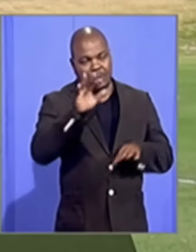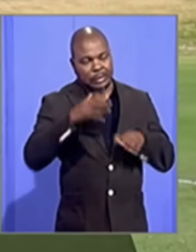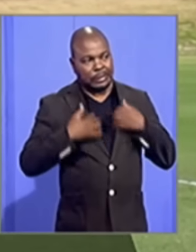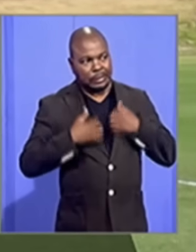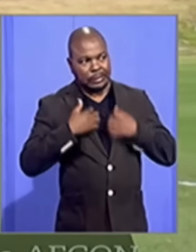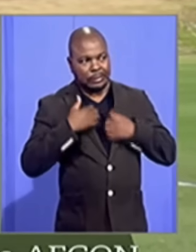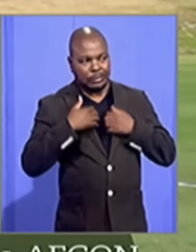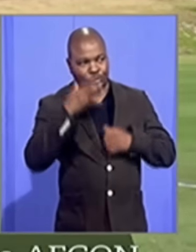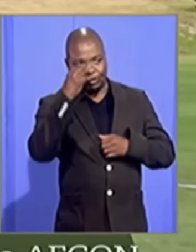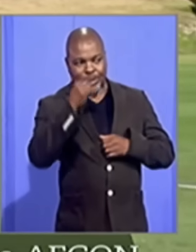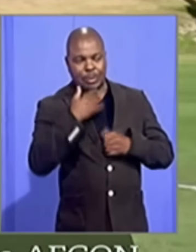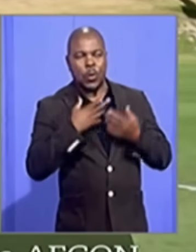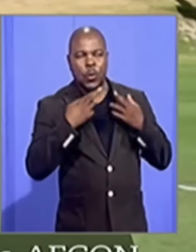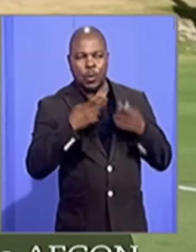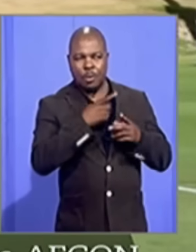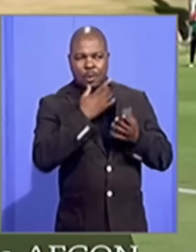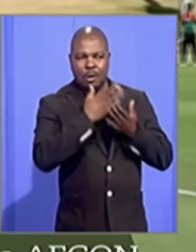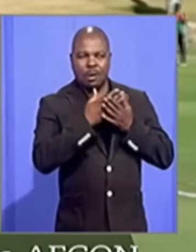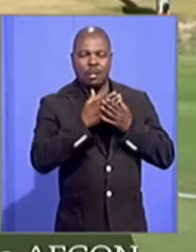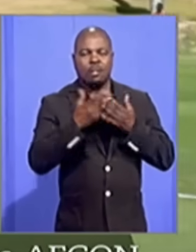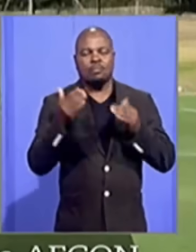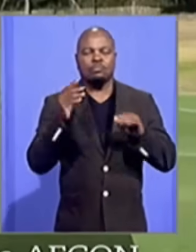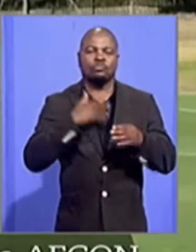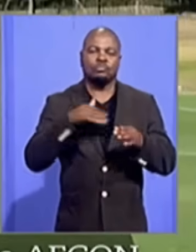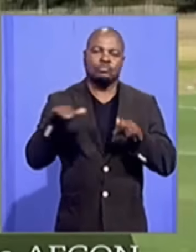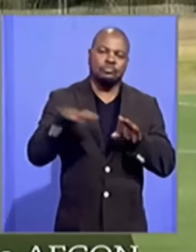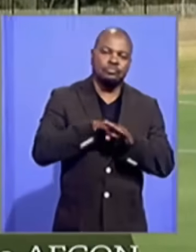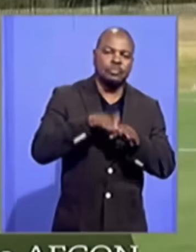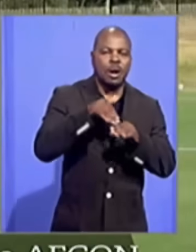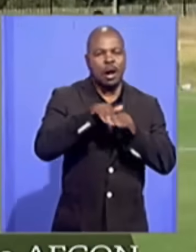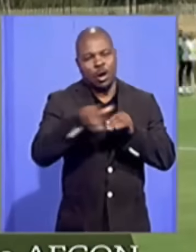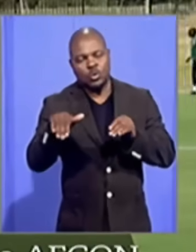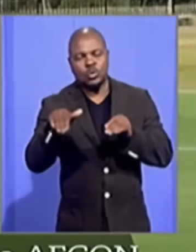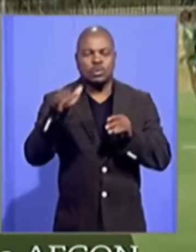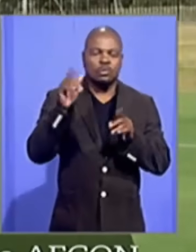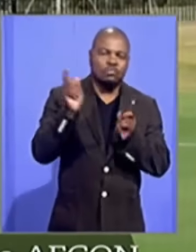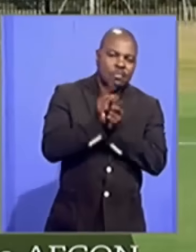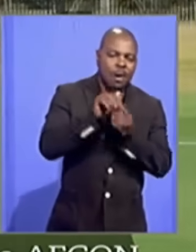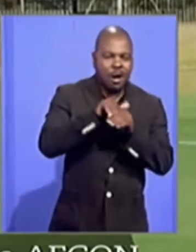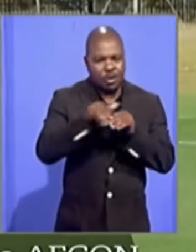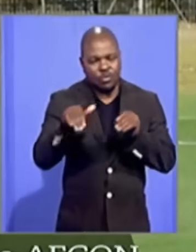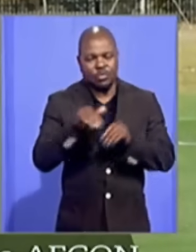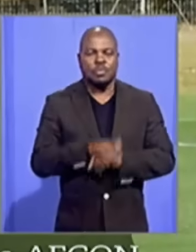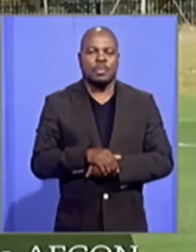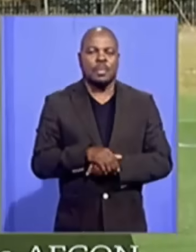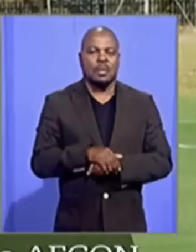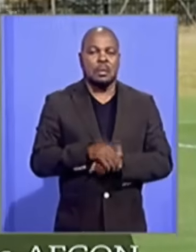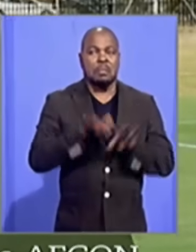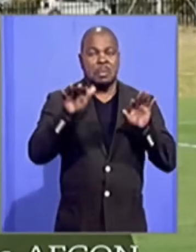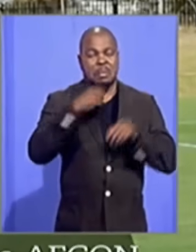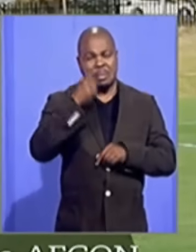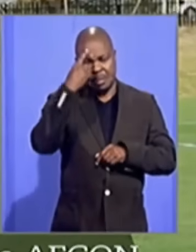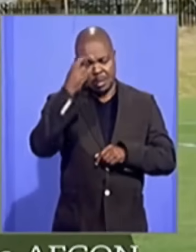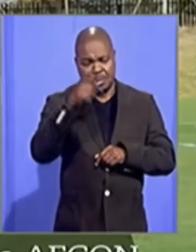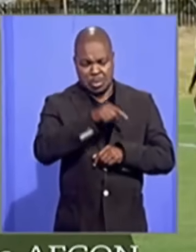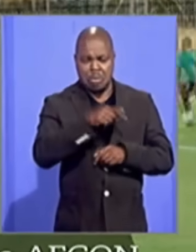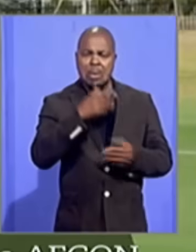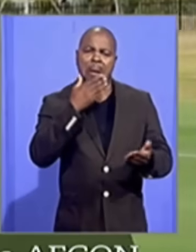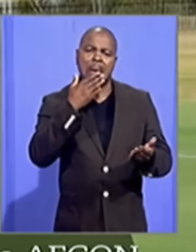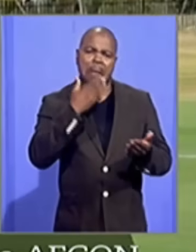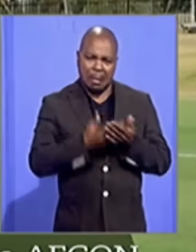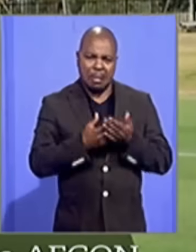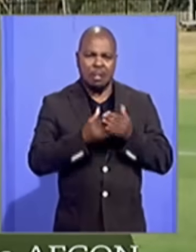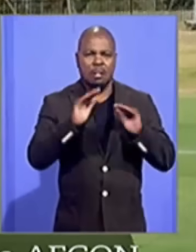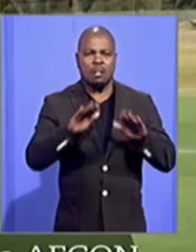ha se tla phunyeletsa ho fitlhela mokgatlholo wa mantshano. Ho na le boitshepo le tumelo sehlopheng hore se tla fihlela ho le ho